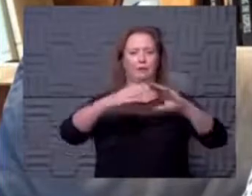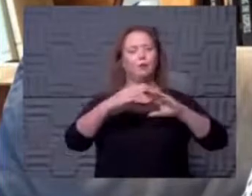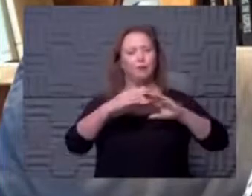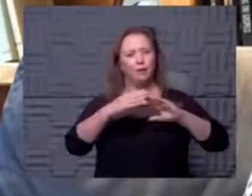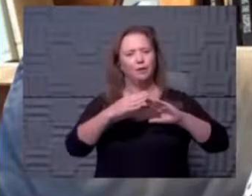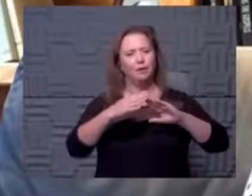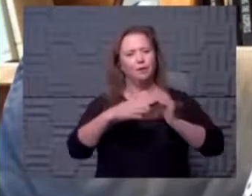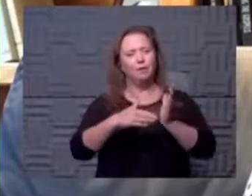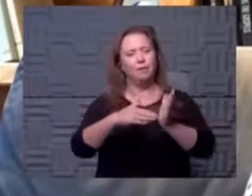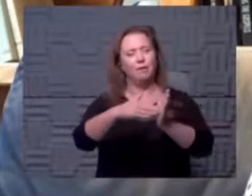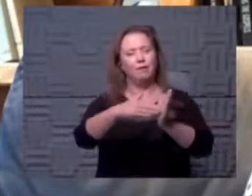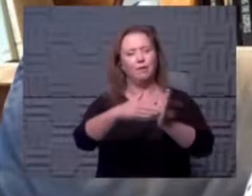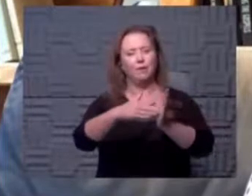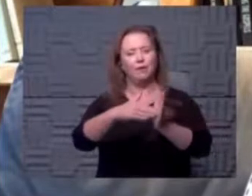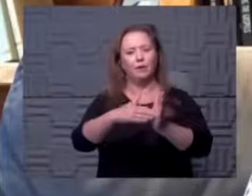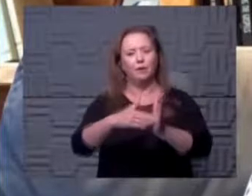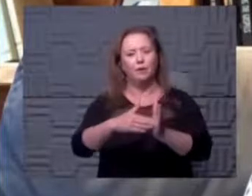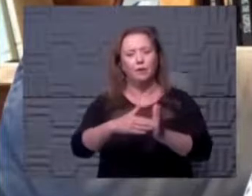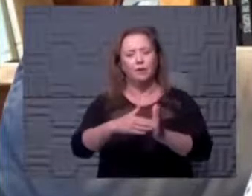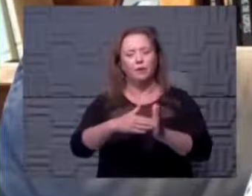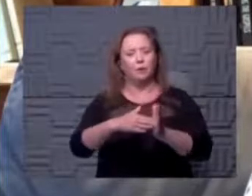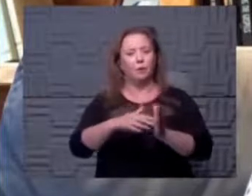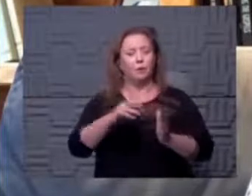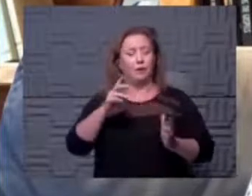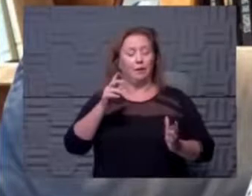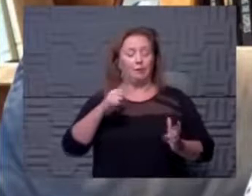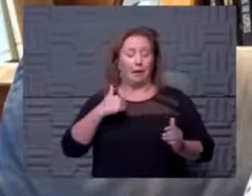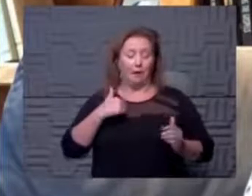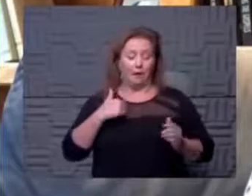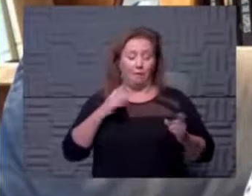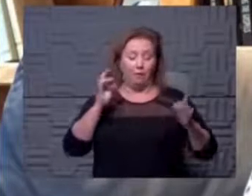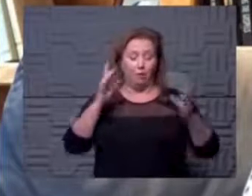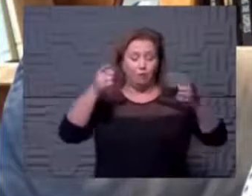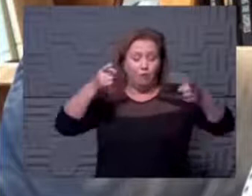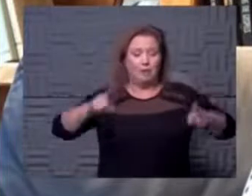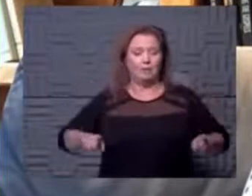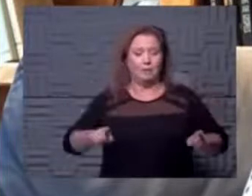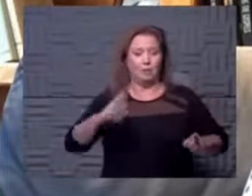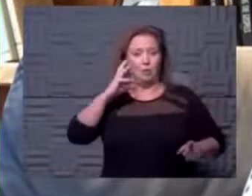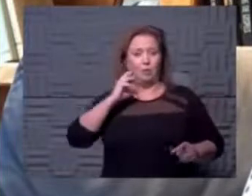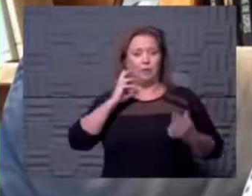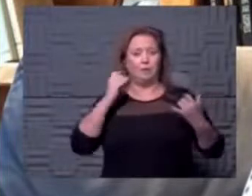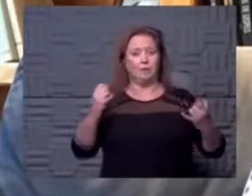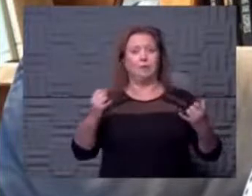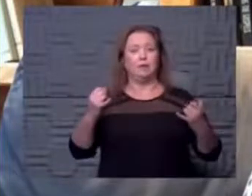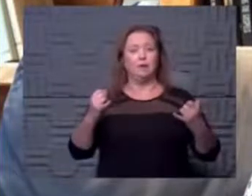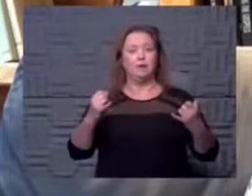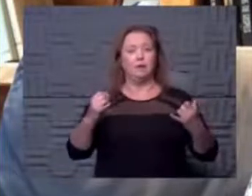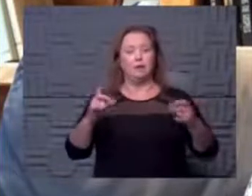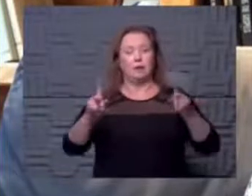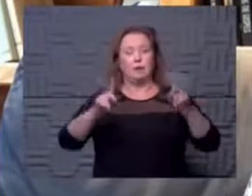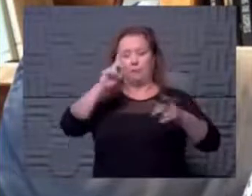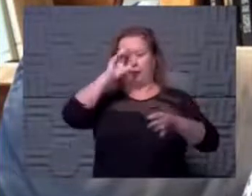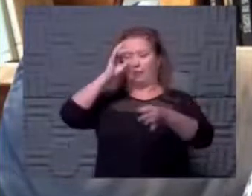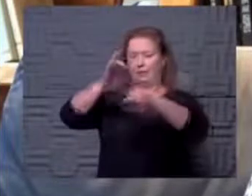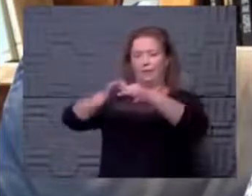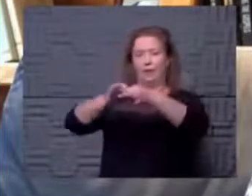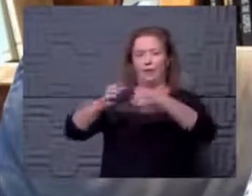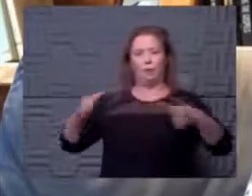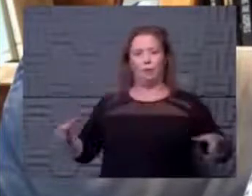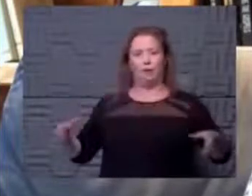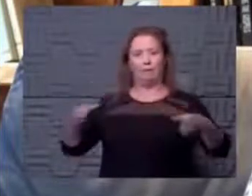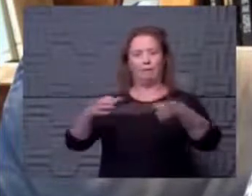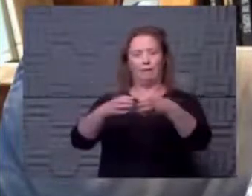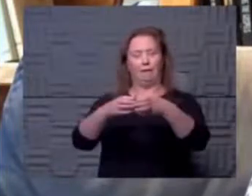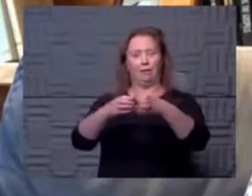And oftentimes when we have a crisis, as we are in now, what we do as people of faith is we gather. We